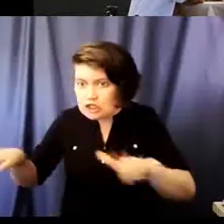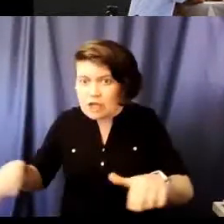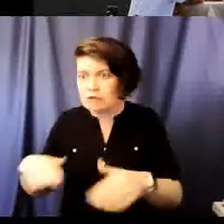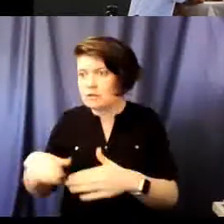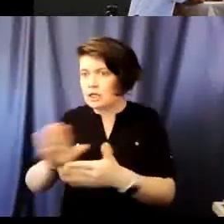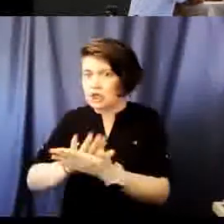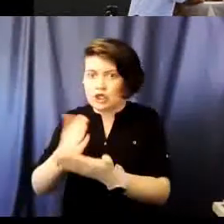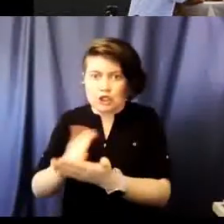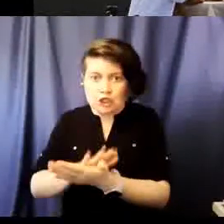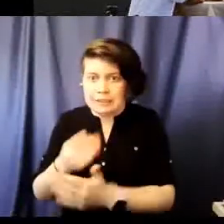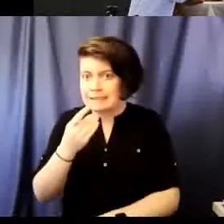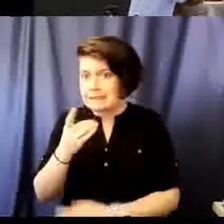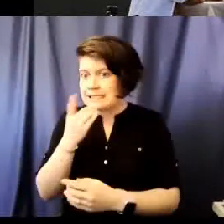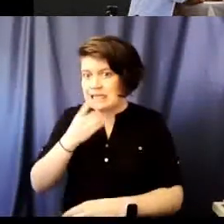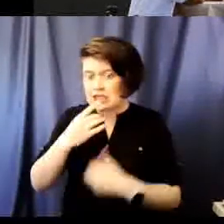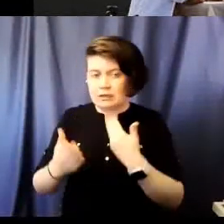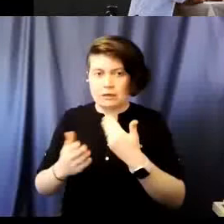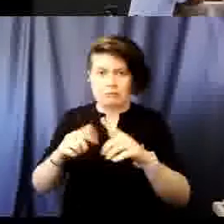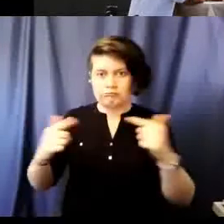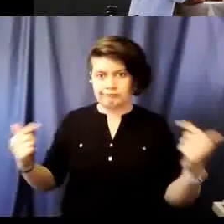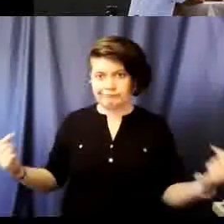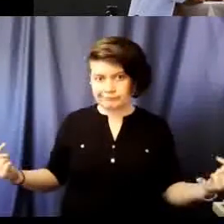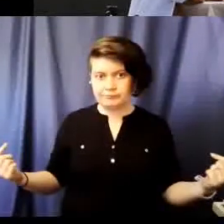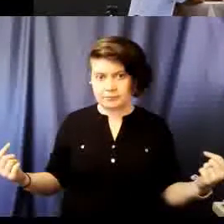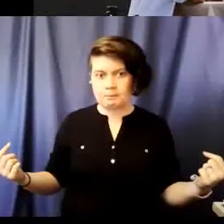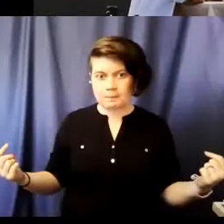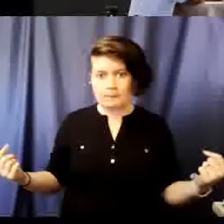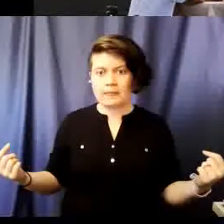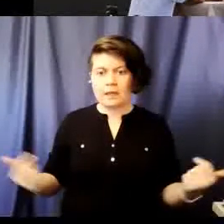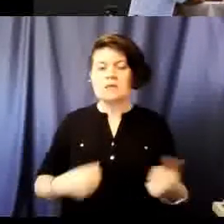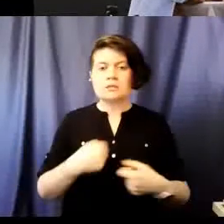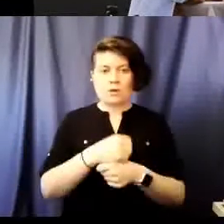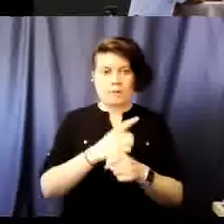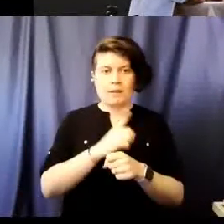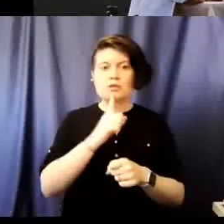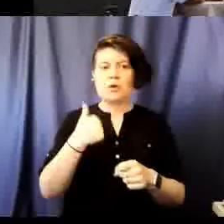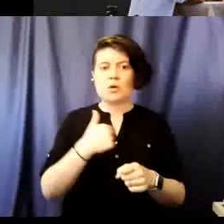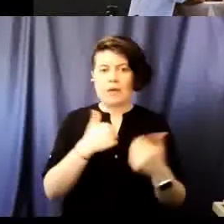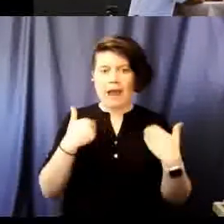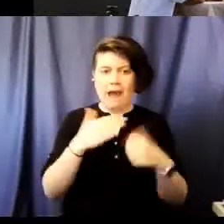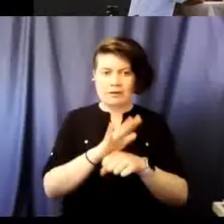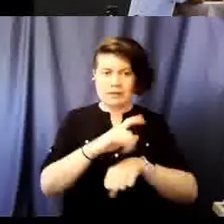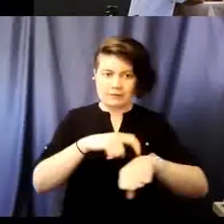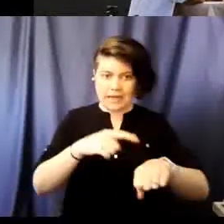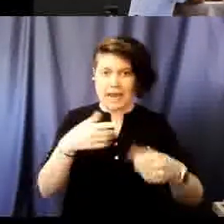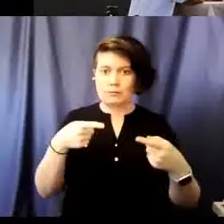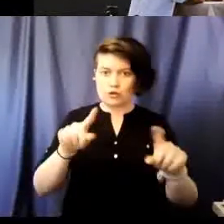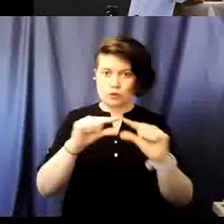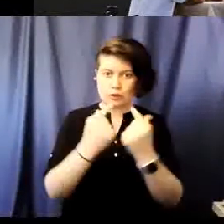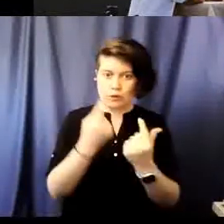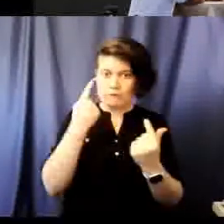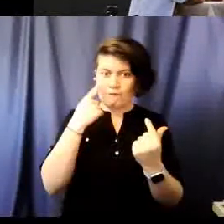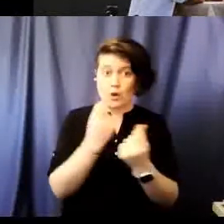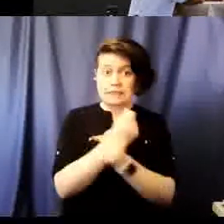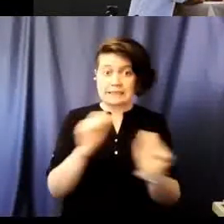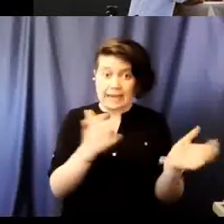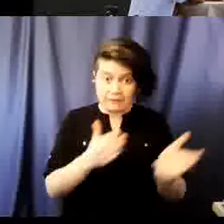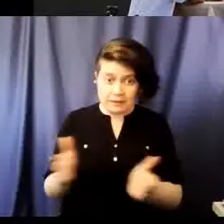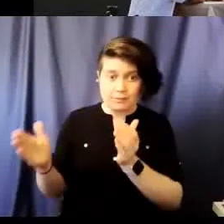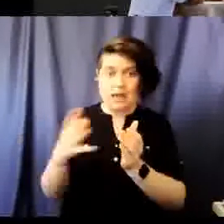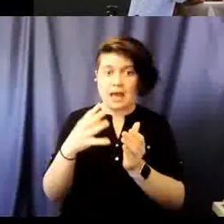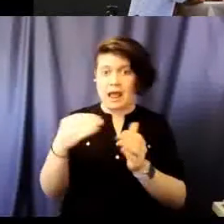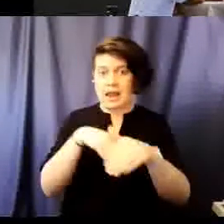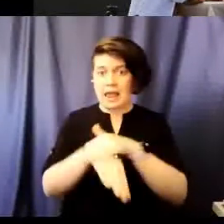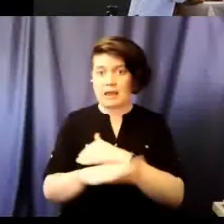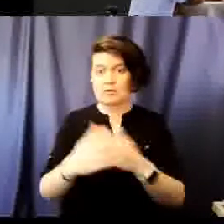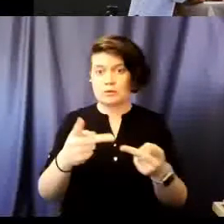Applicants should also be skilled in safety planning and should be making time during the group to safety plan leaving and coming to the location.